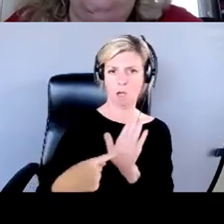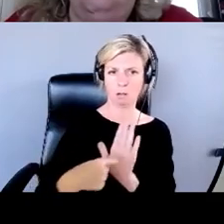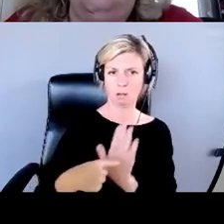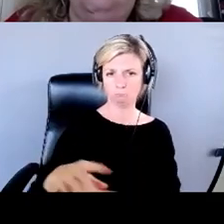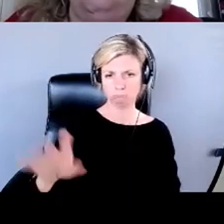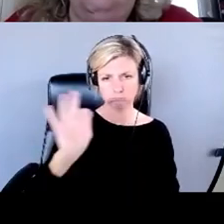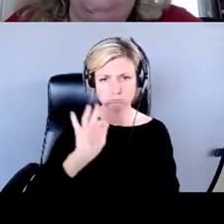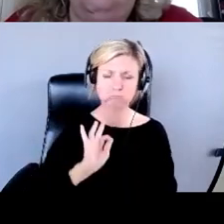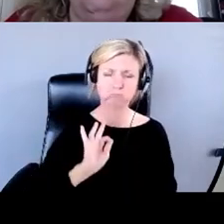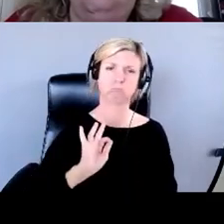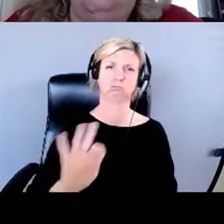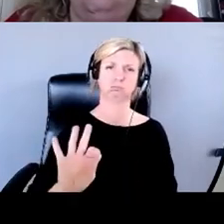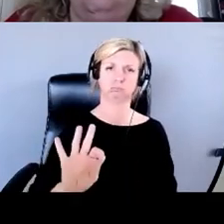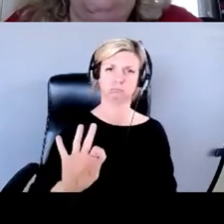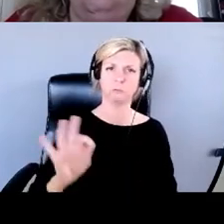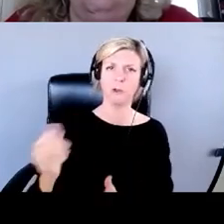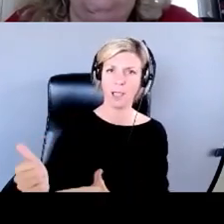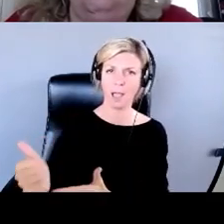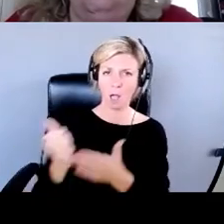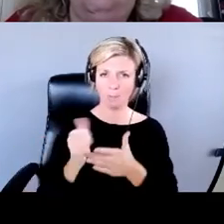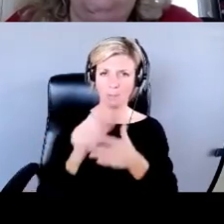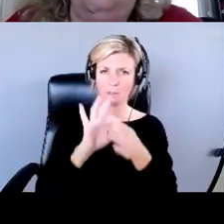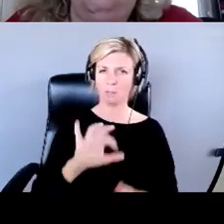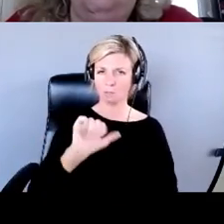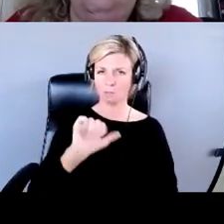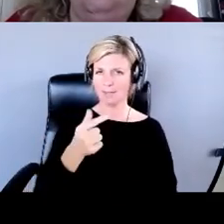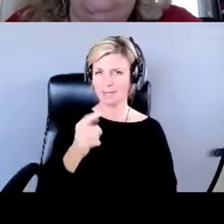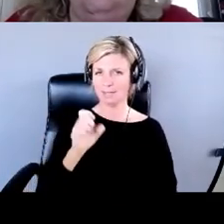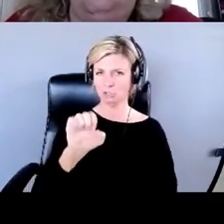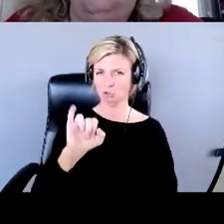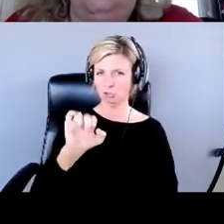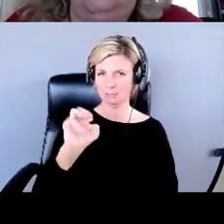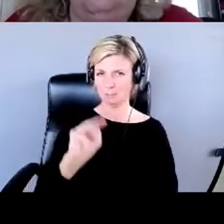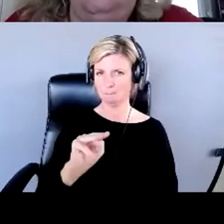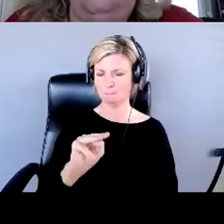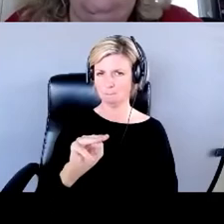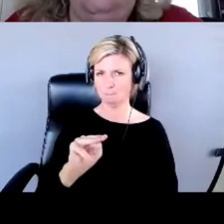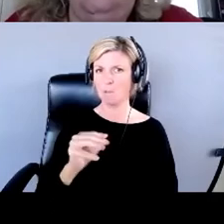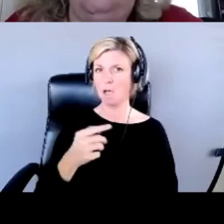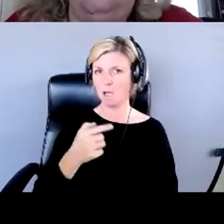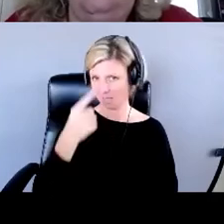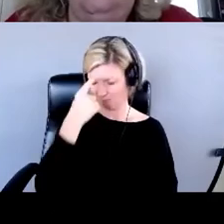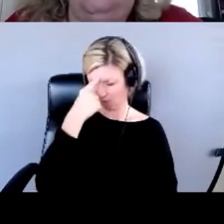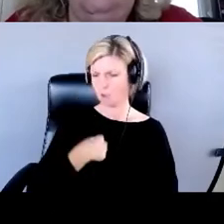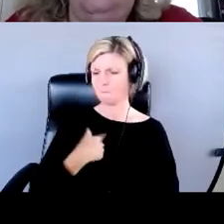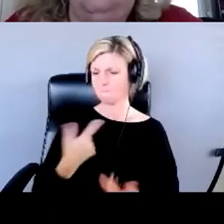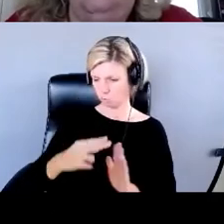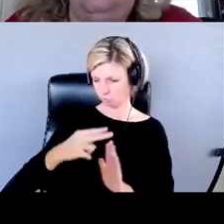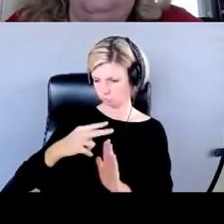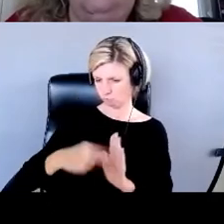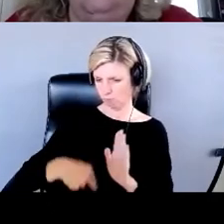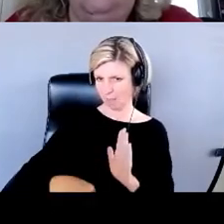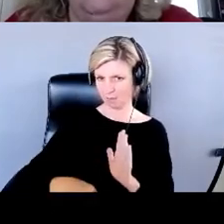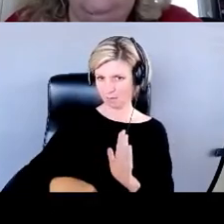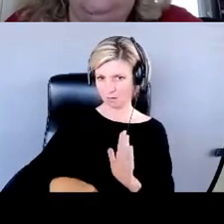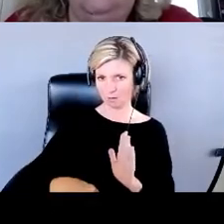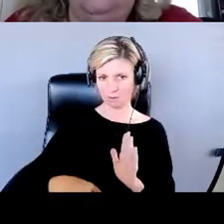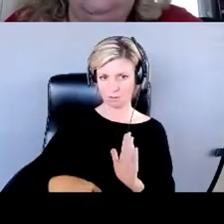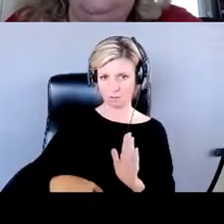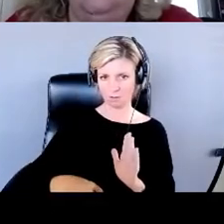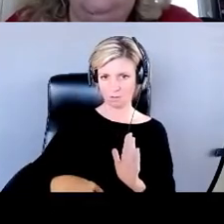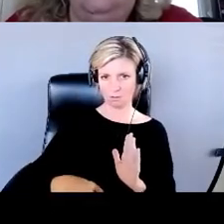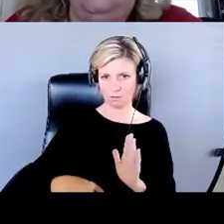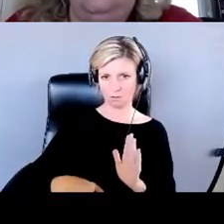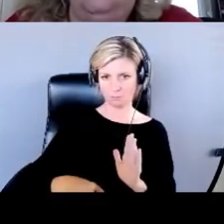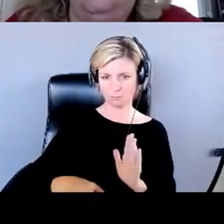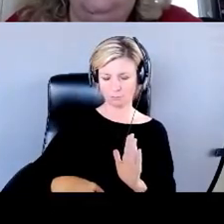to ageism, because if I read somewhere, I think that, Olive, if you happen to be on the phone, my sister